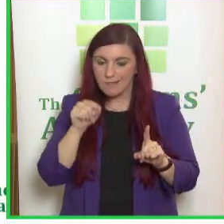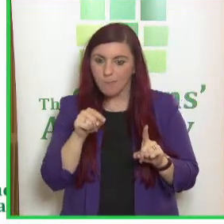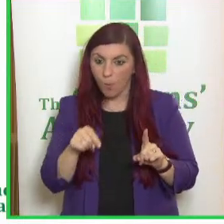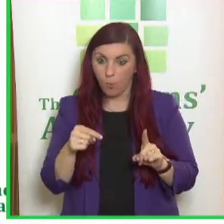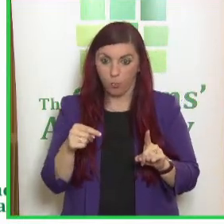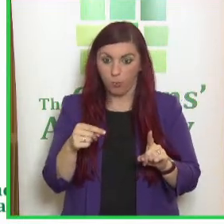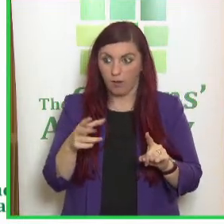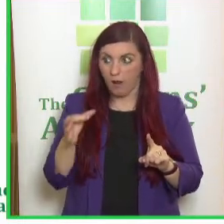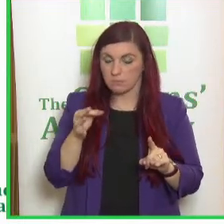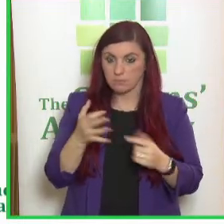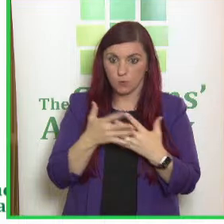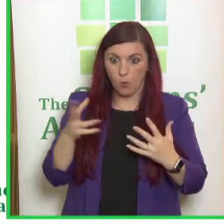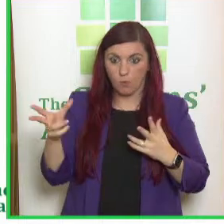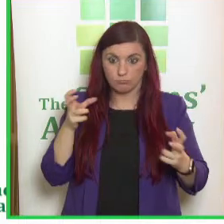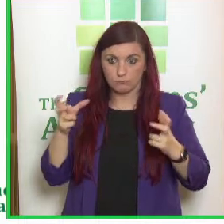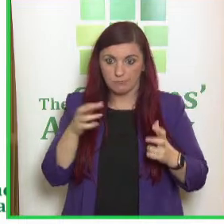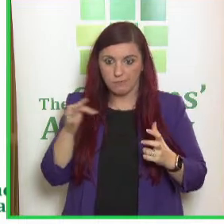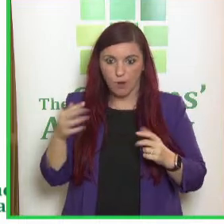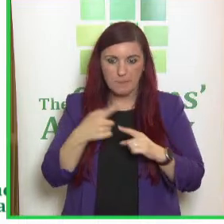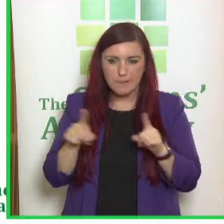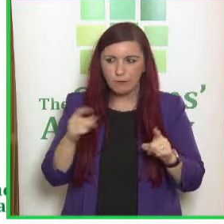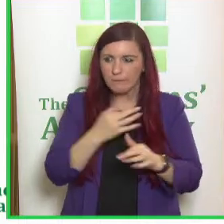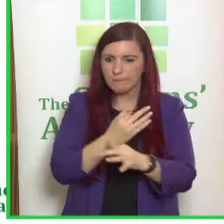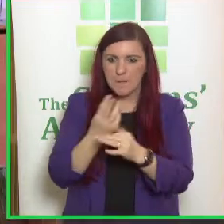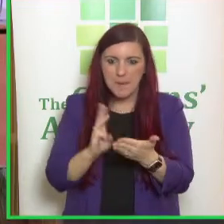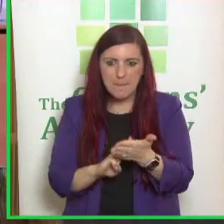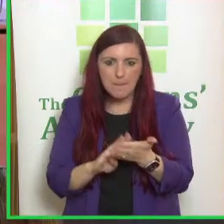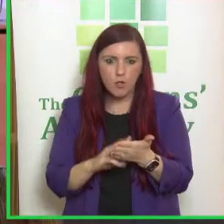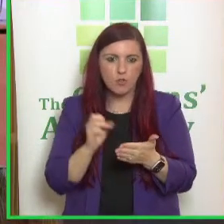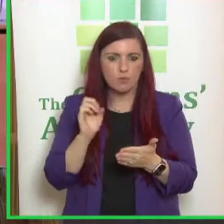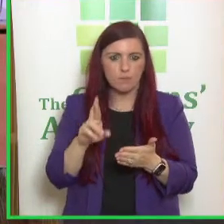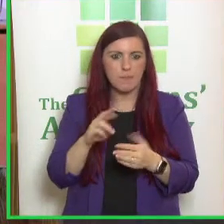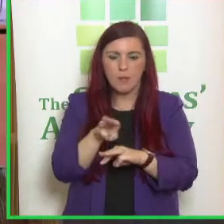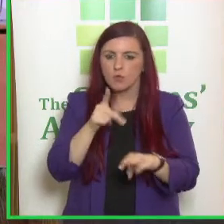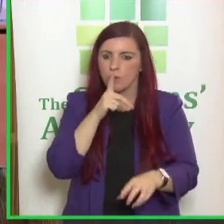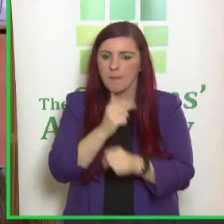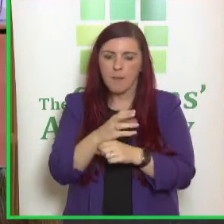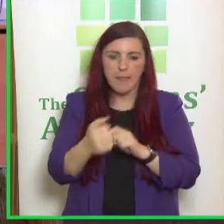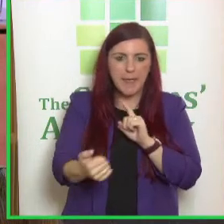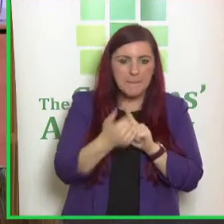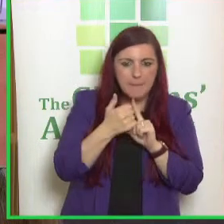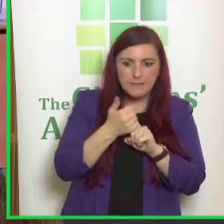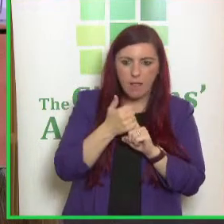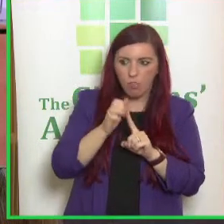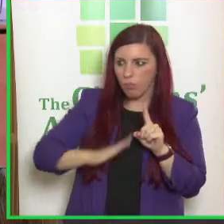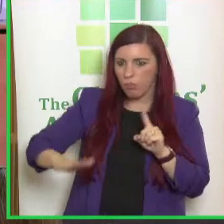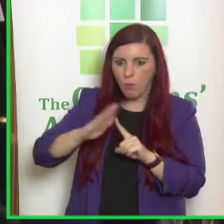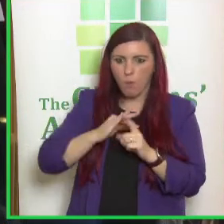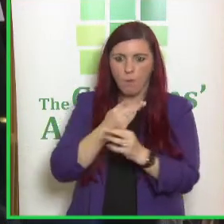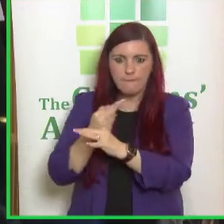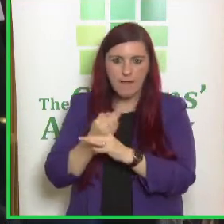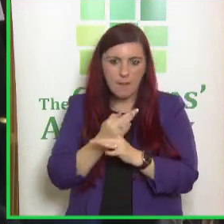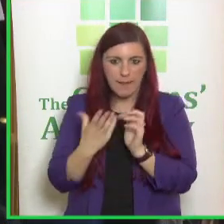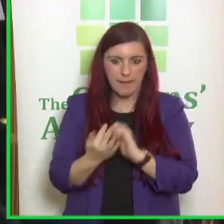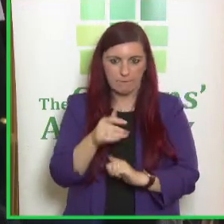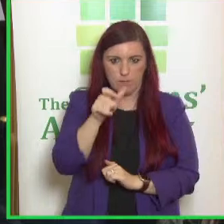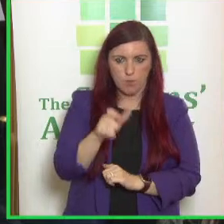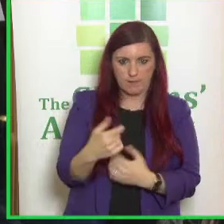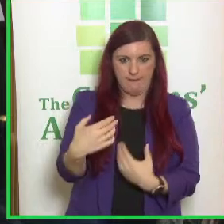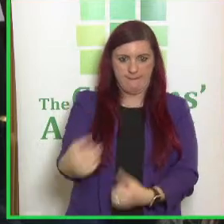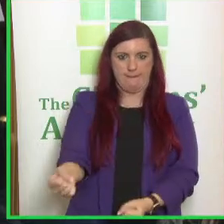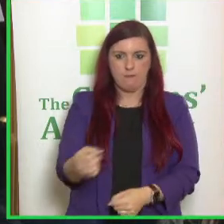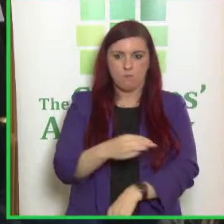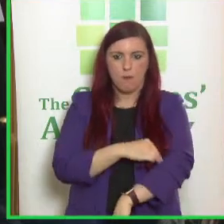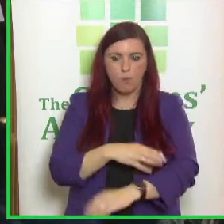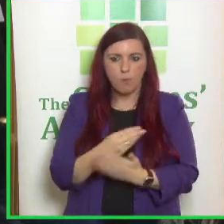so much during the course of the Assembly from family members speaking about the impact on the wider family system when somebody has problematic drug